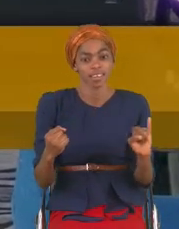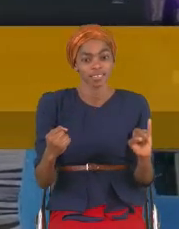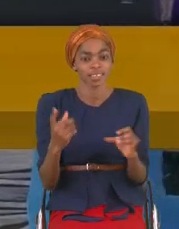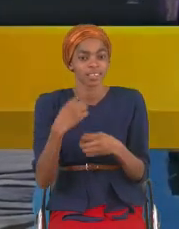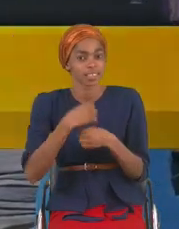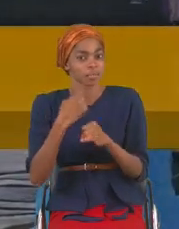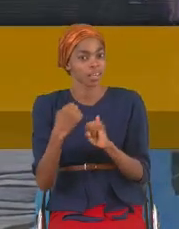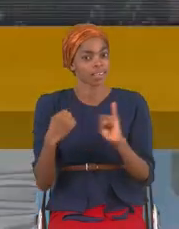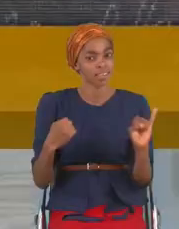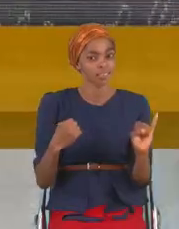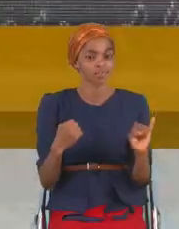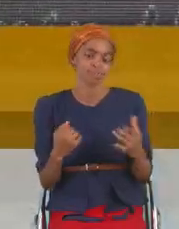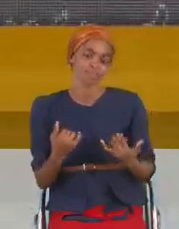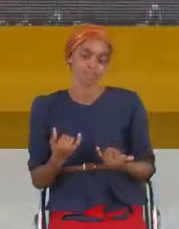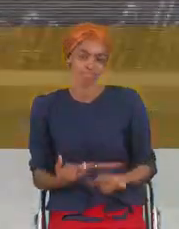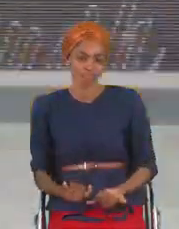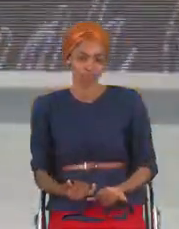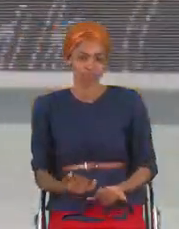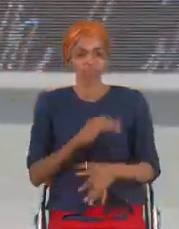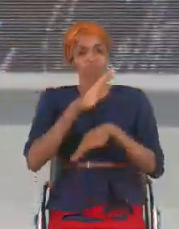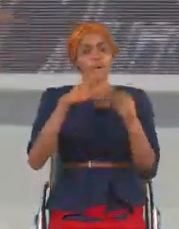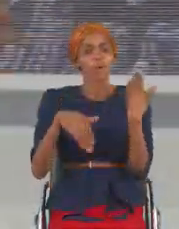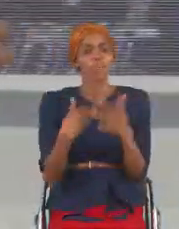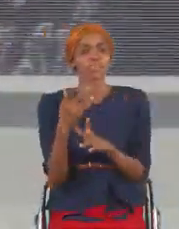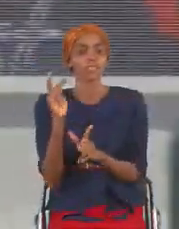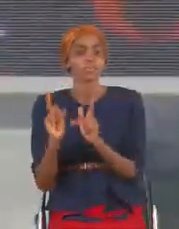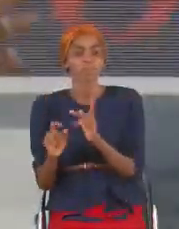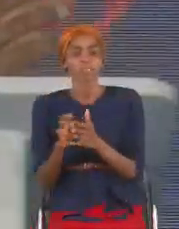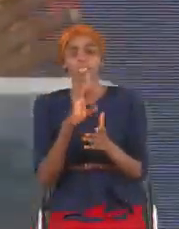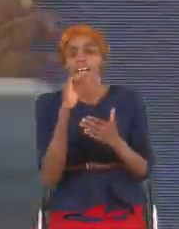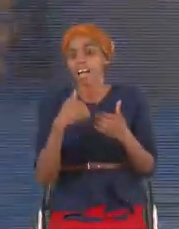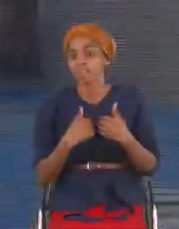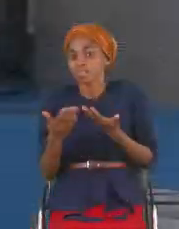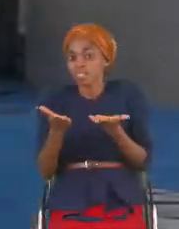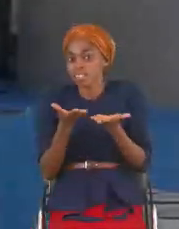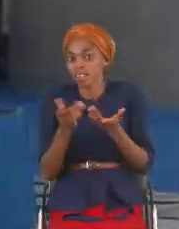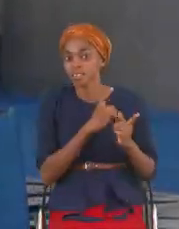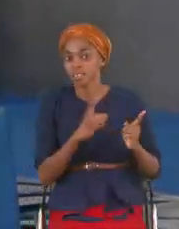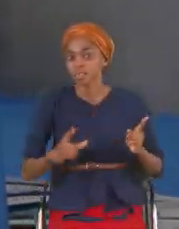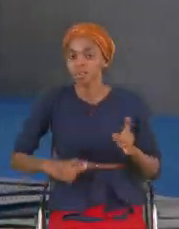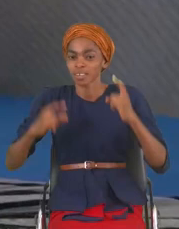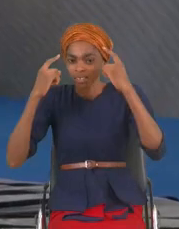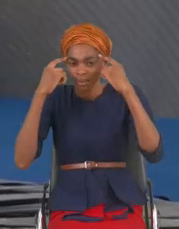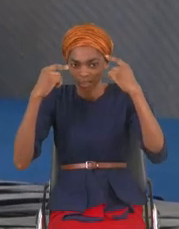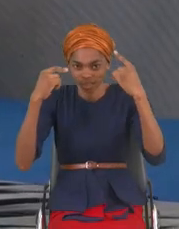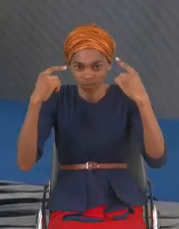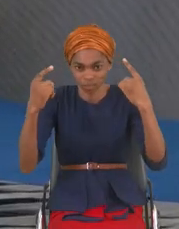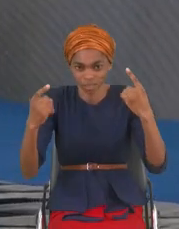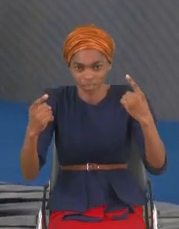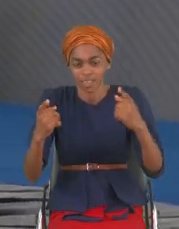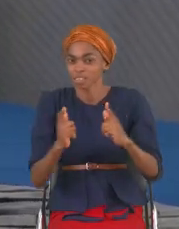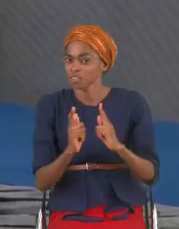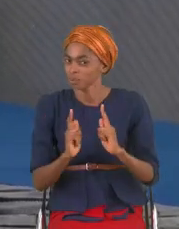The making. Now, all the people that have served the Lord successfully,